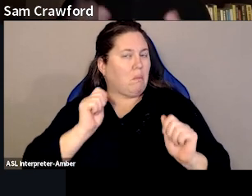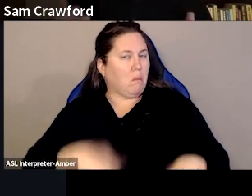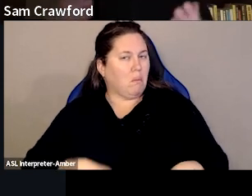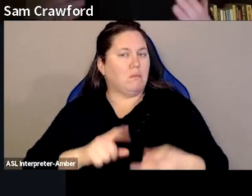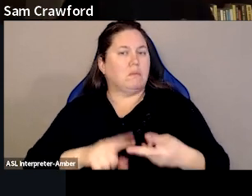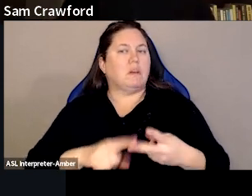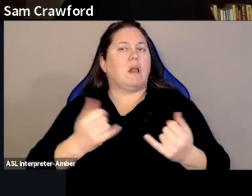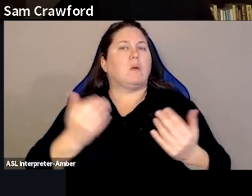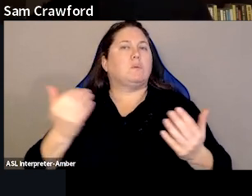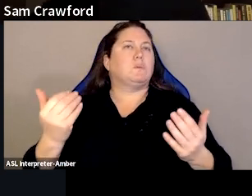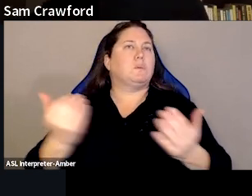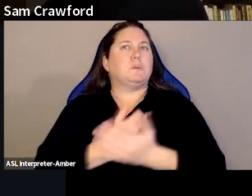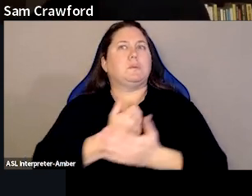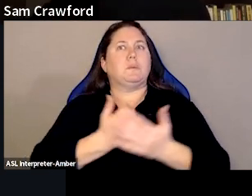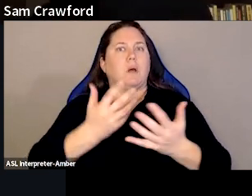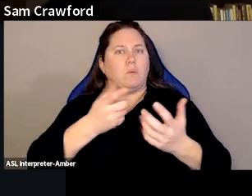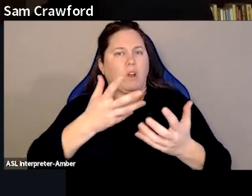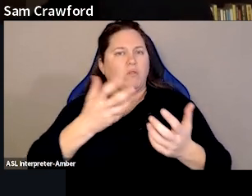want you to get the absolute most from it.